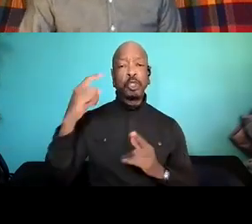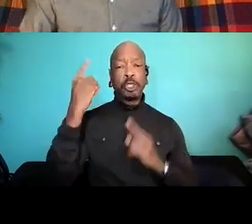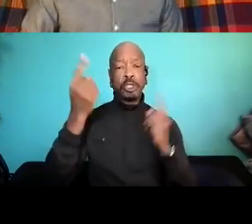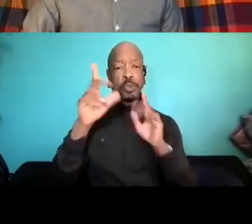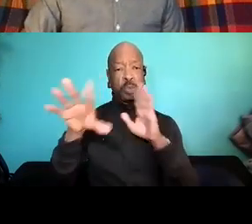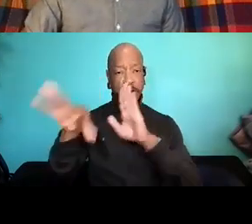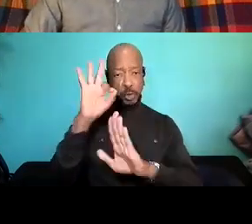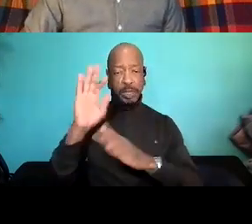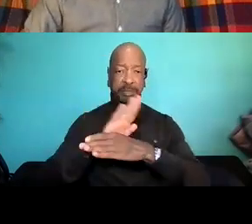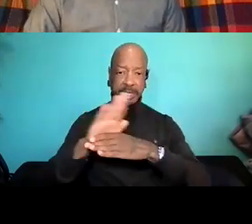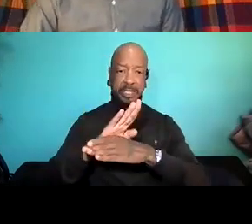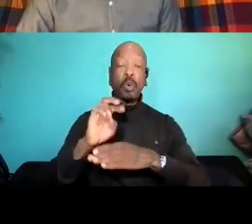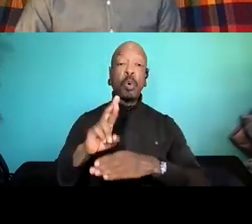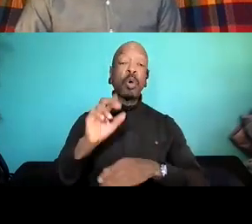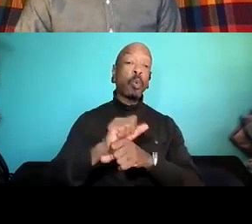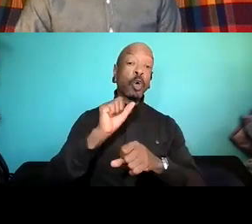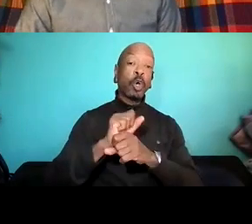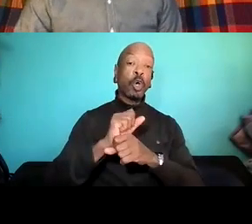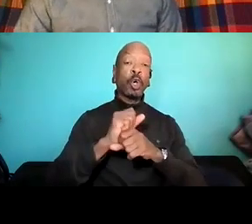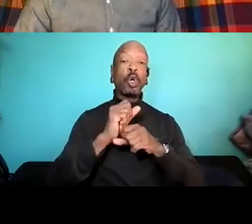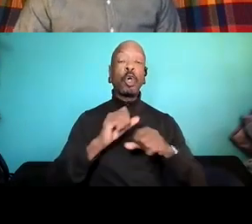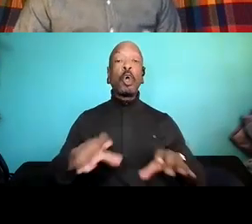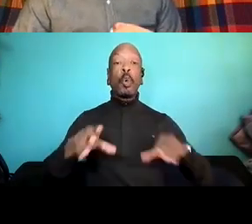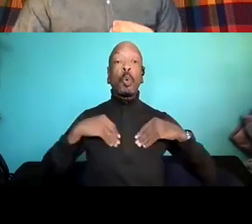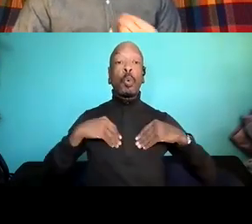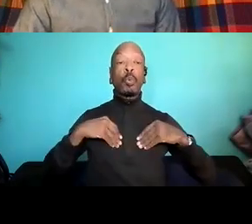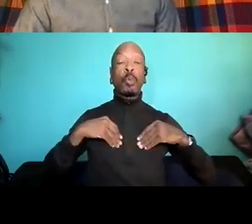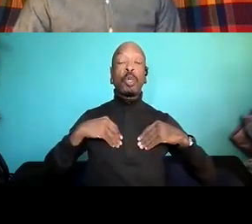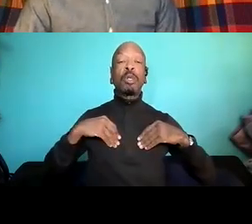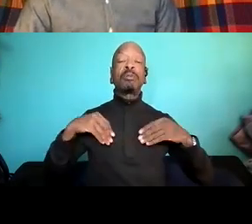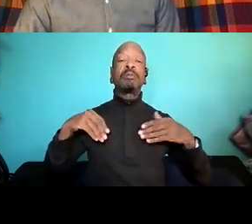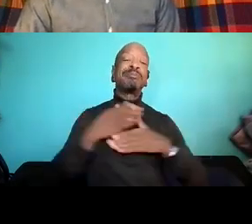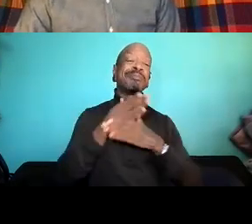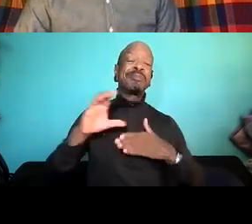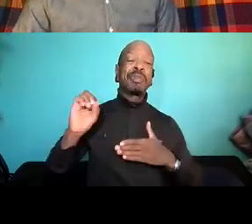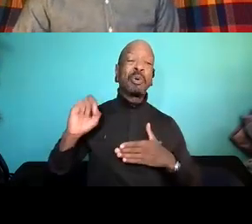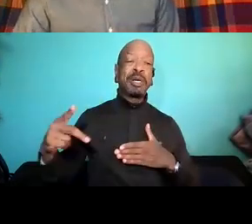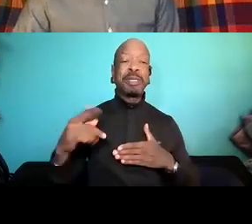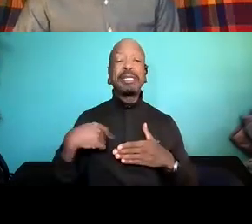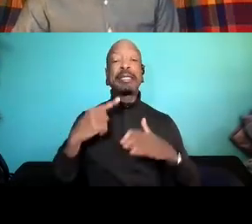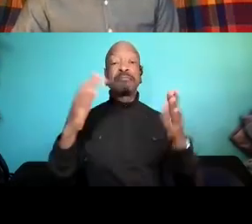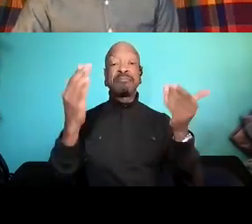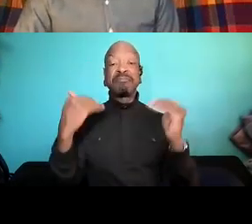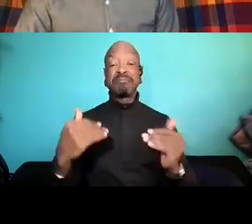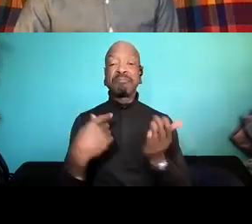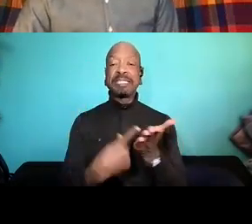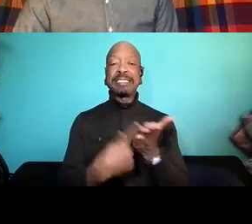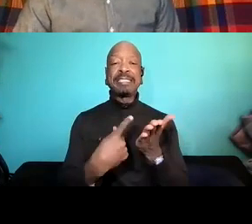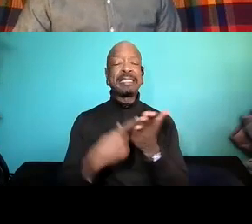for a worker-owned cooperative. We're going to talk a little bit about the steps to forming a legal entity.